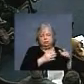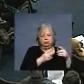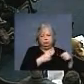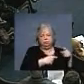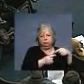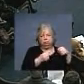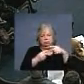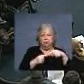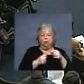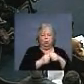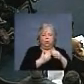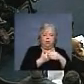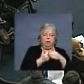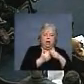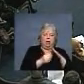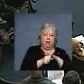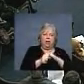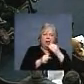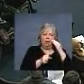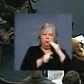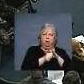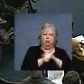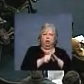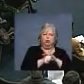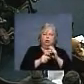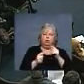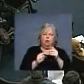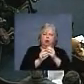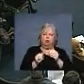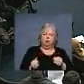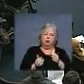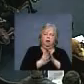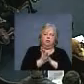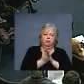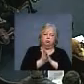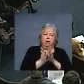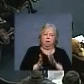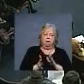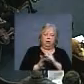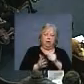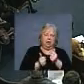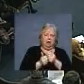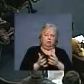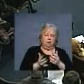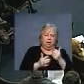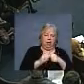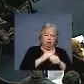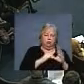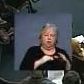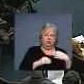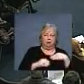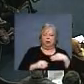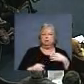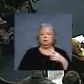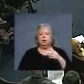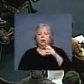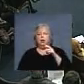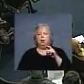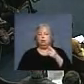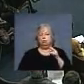some resolution with the traffic and everything under his application. I'm aware of that. I'll call